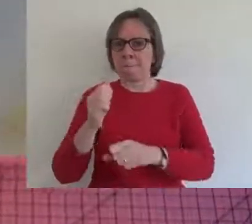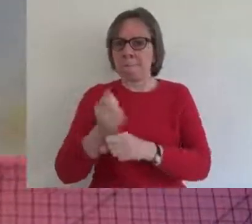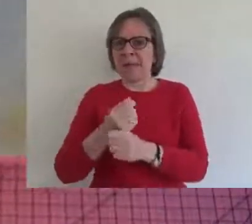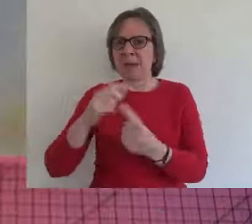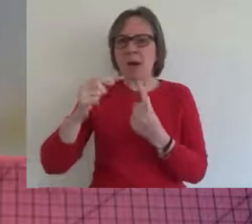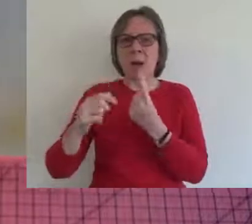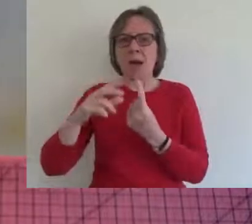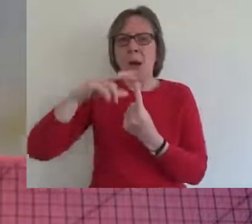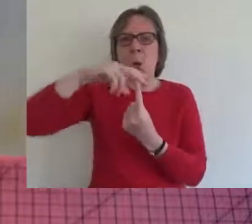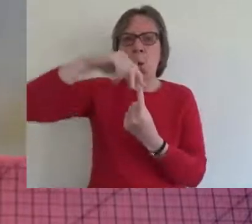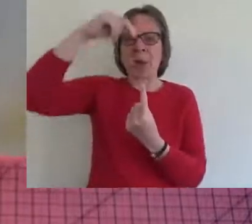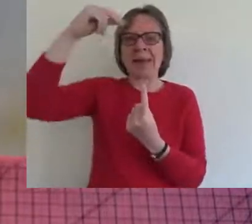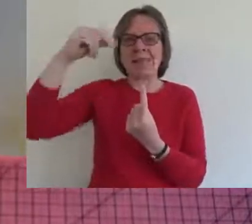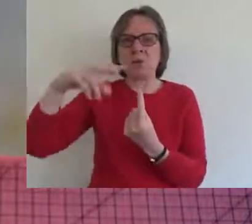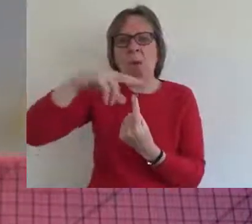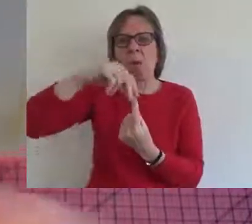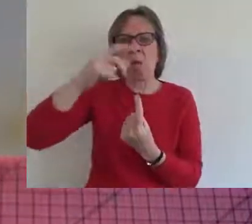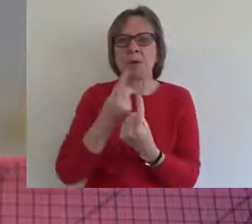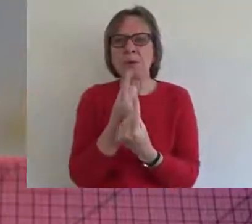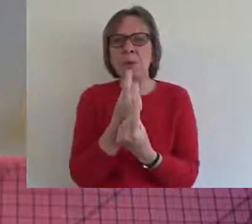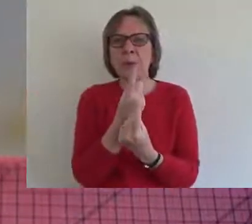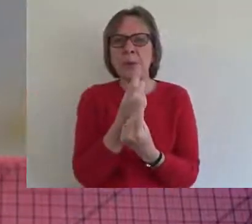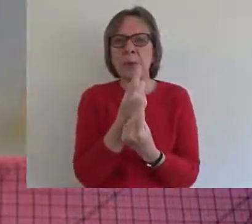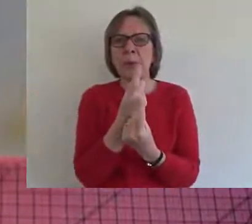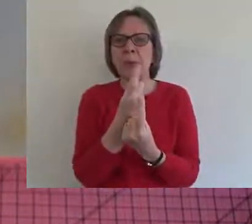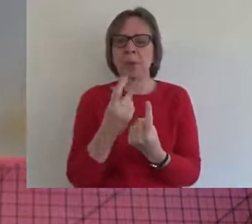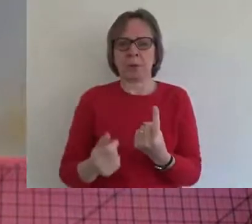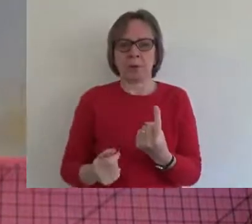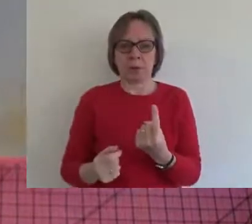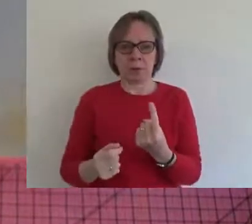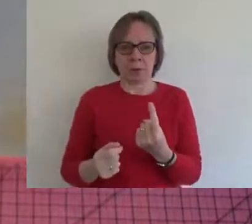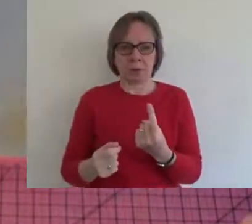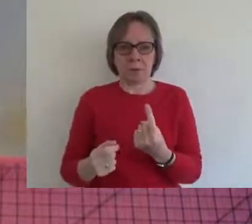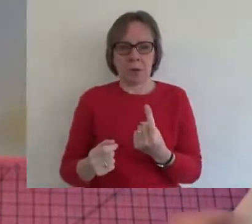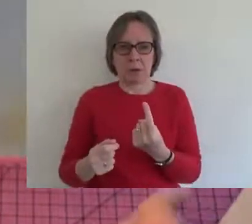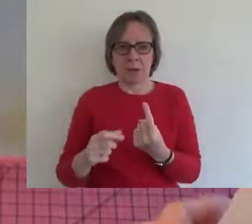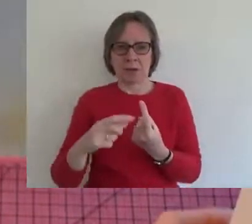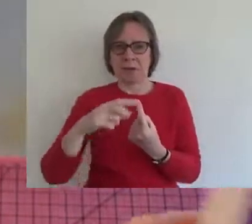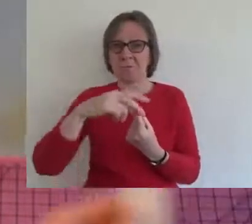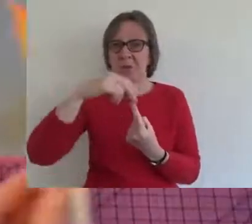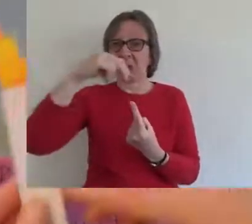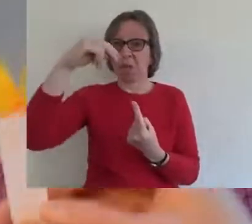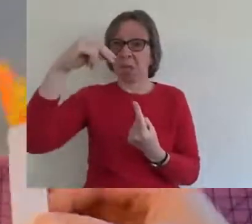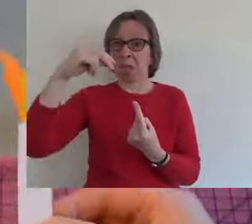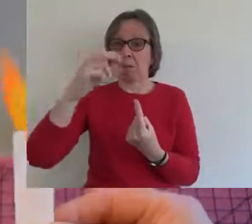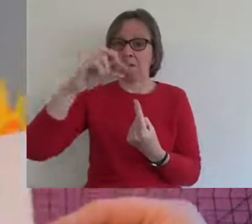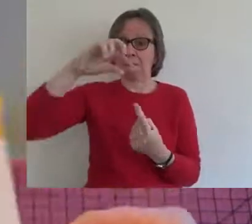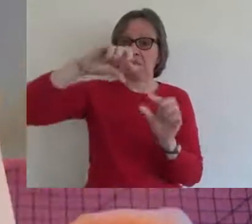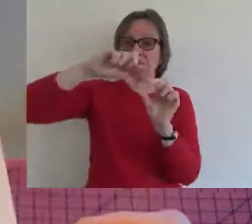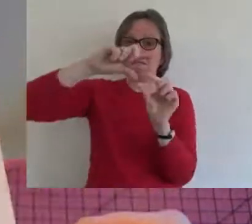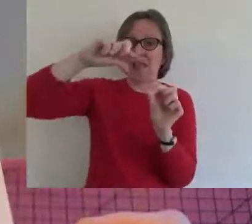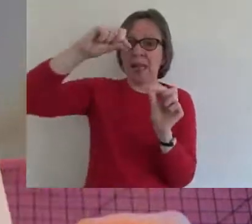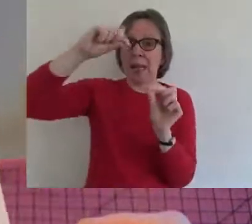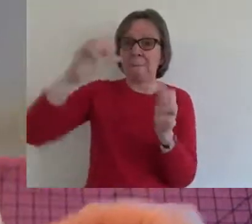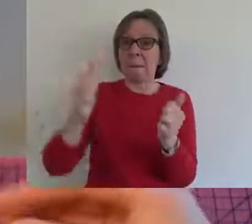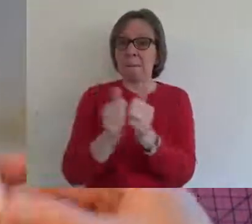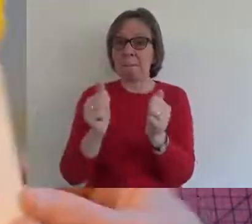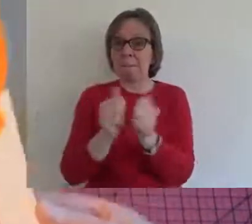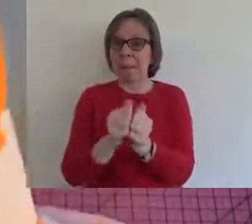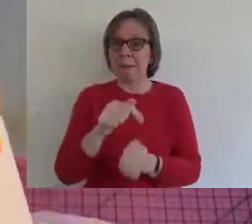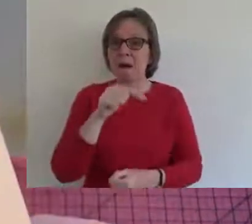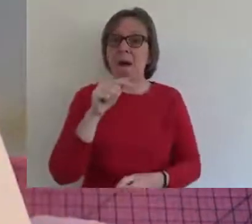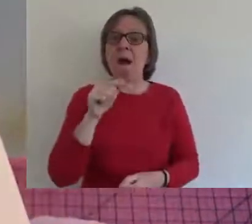Once it's all decorated, I've then made some candles. So you could just cut a piece of card or